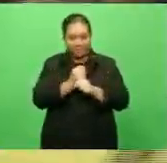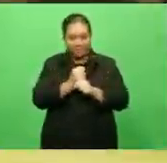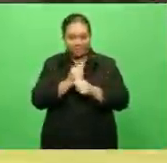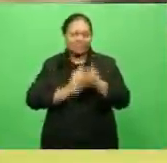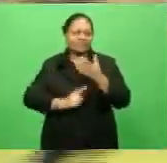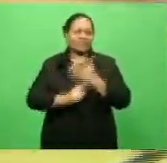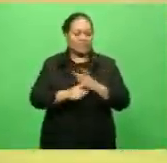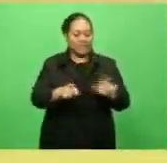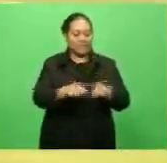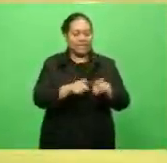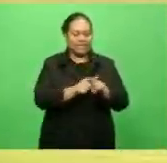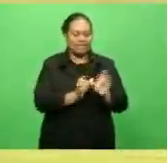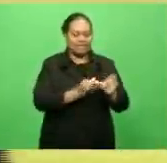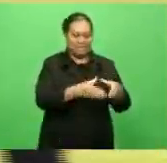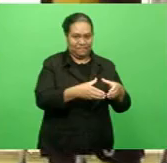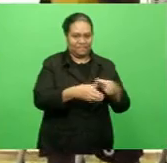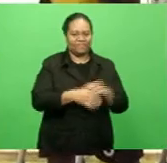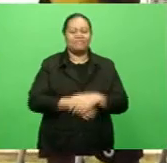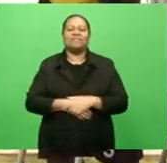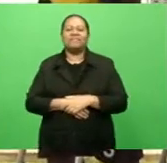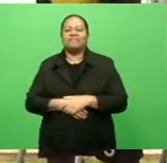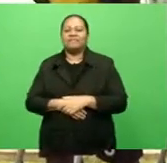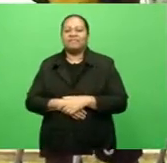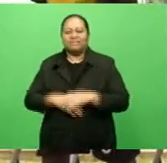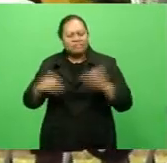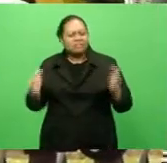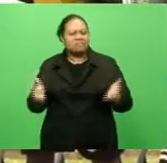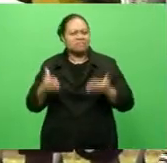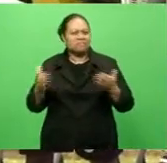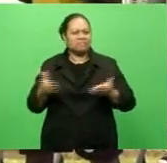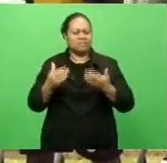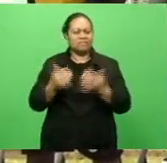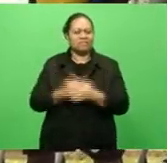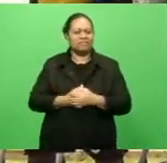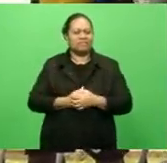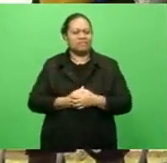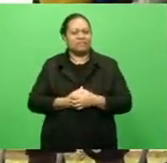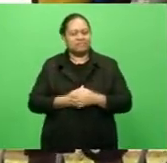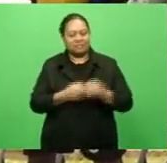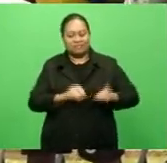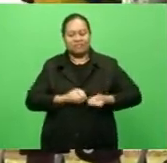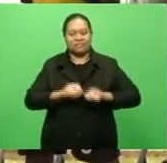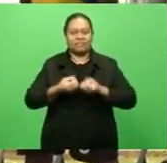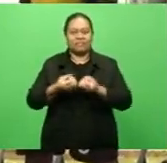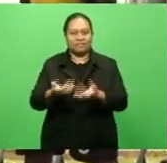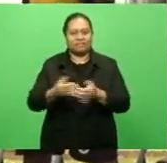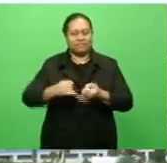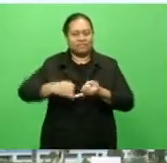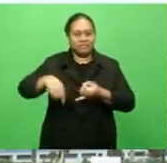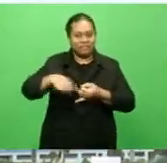same pool. We played good. I gave Suva